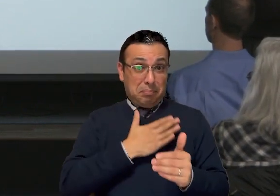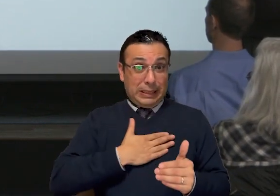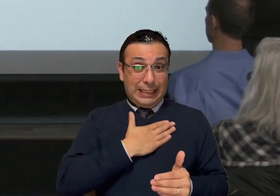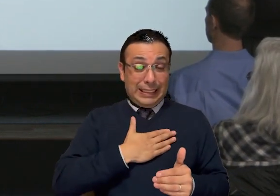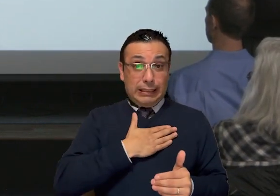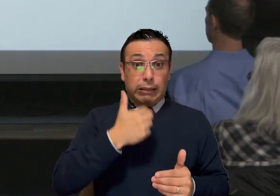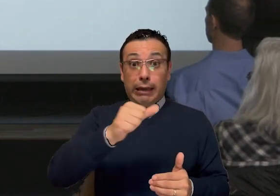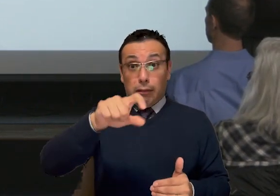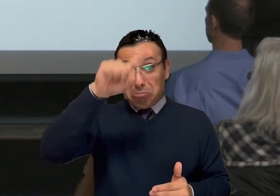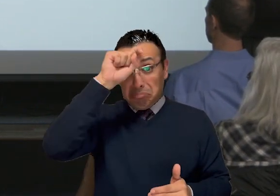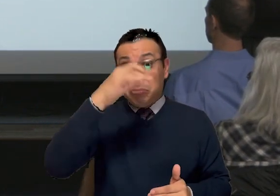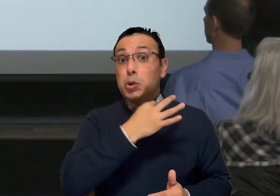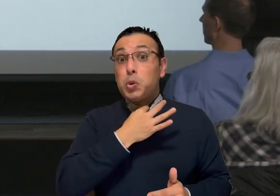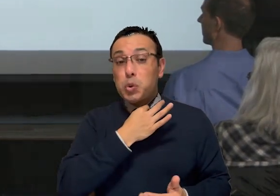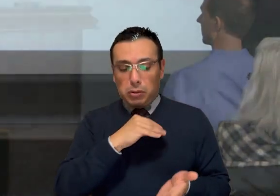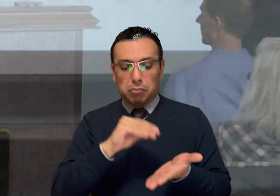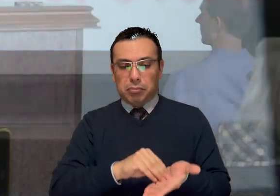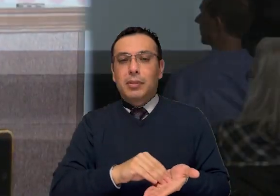there.